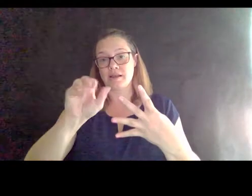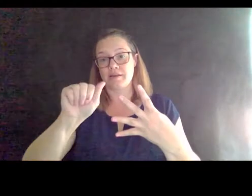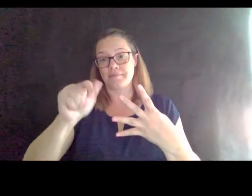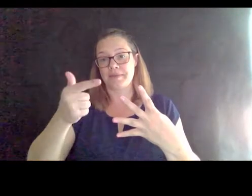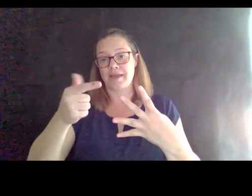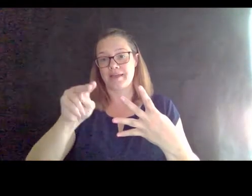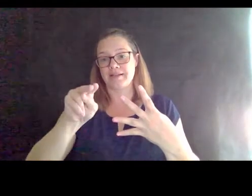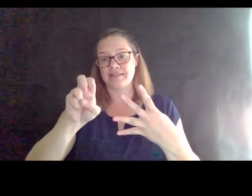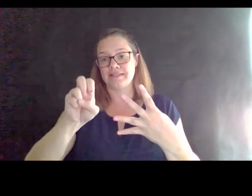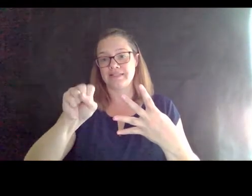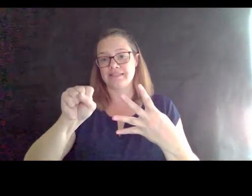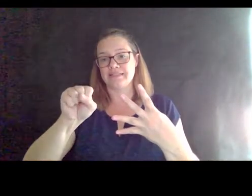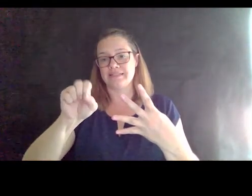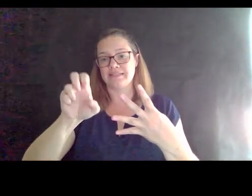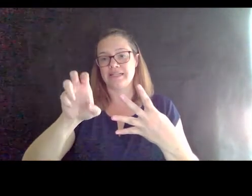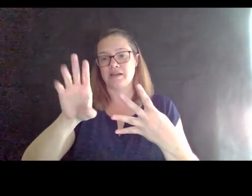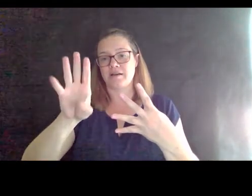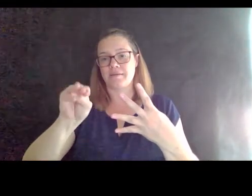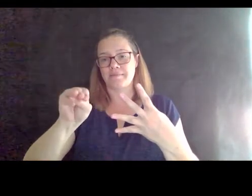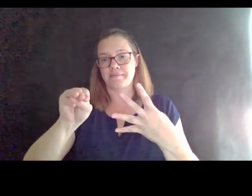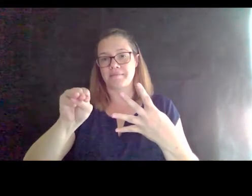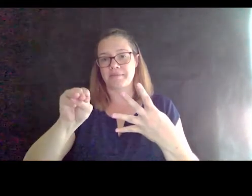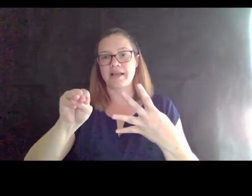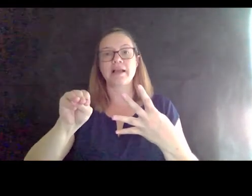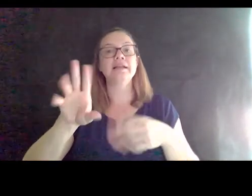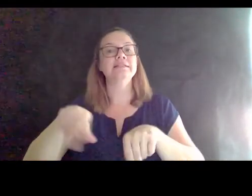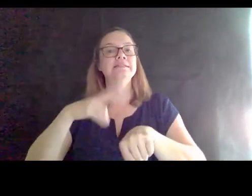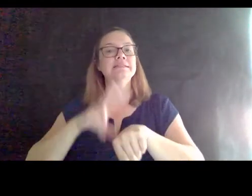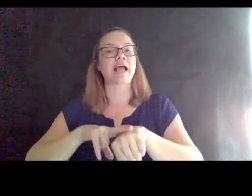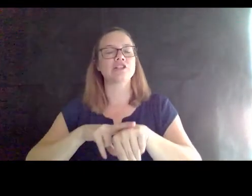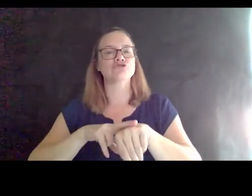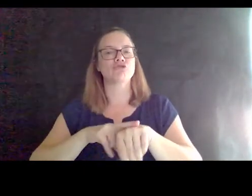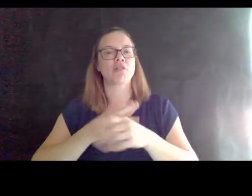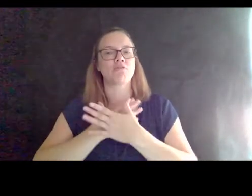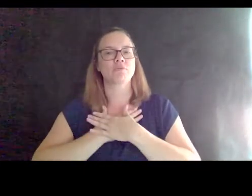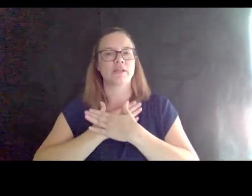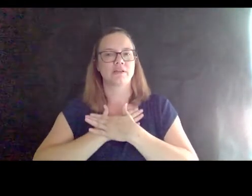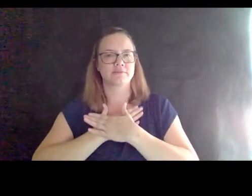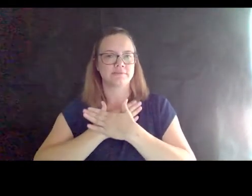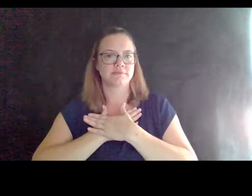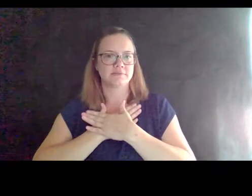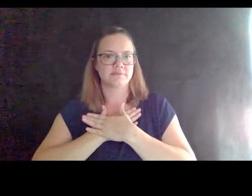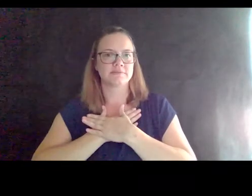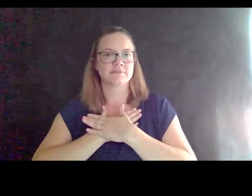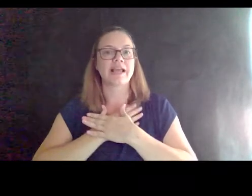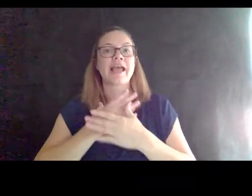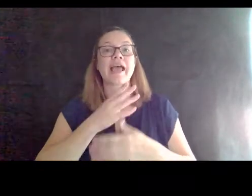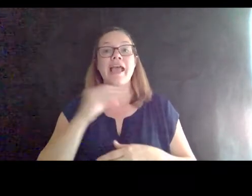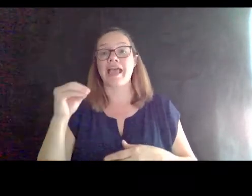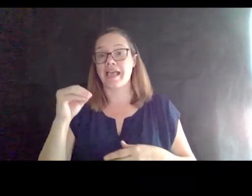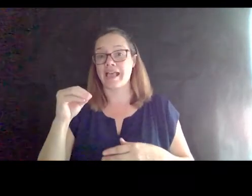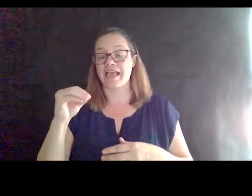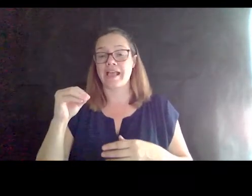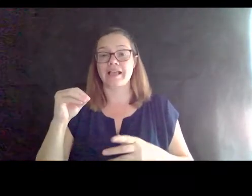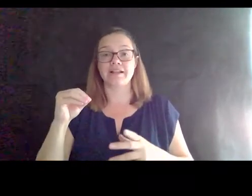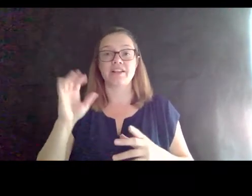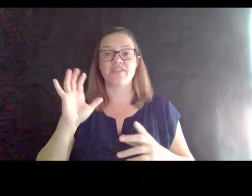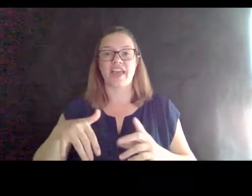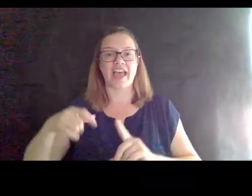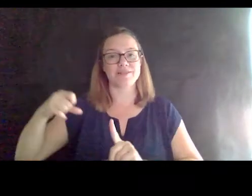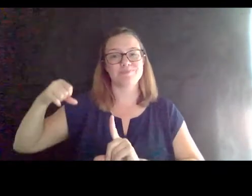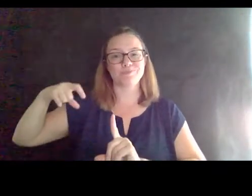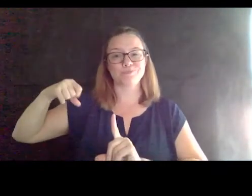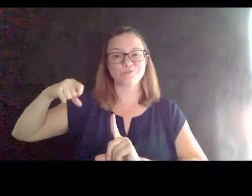Magnesium is a big one. Magnesium is a natural relapsant that helps deactivate adrenaline. So, when we're all